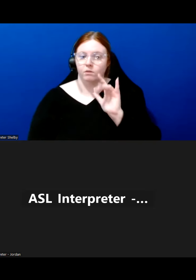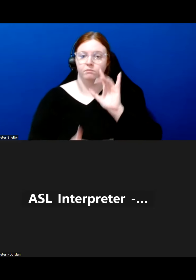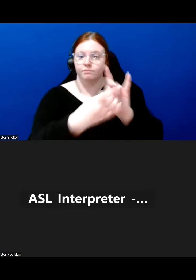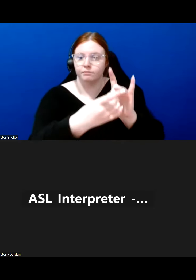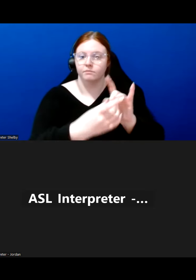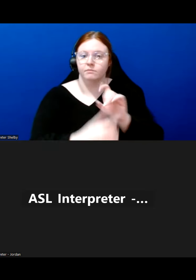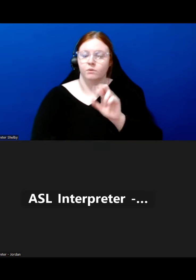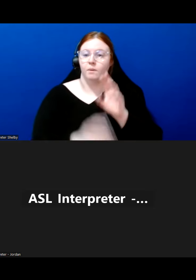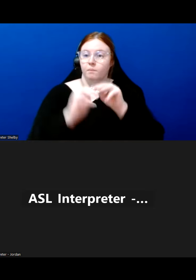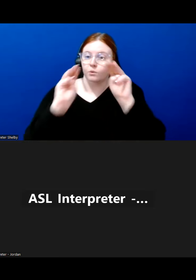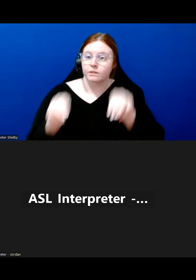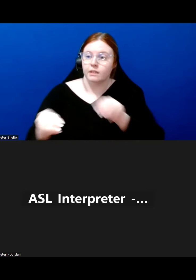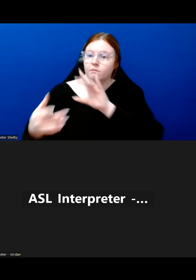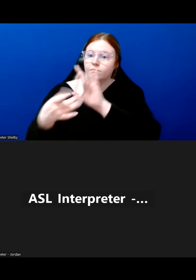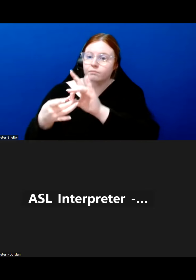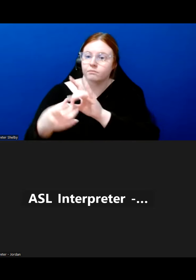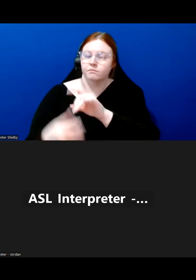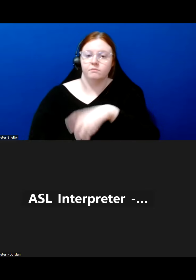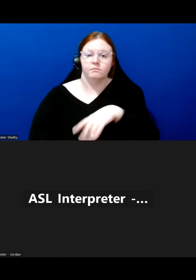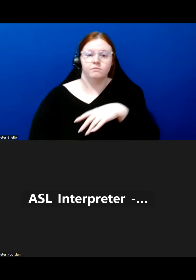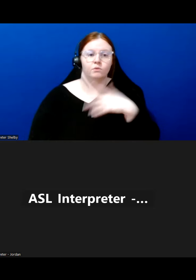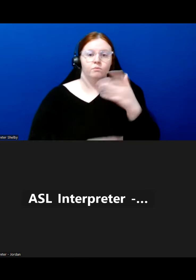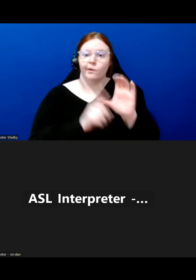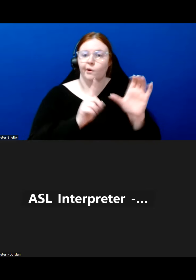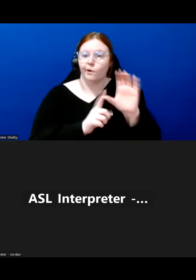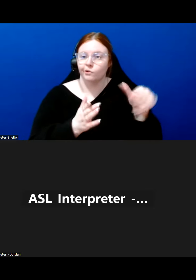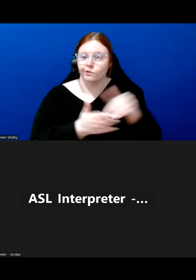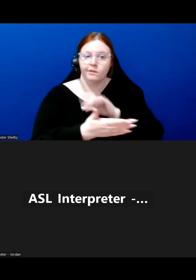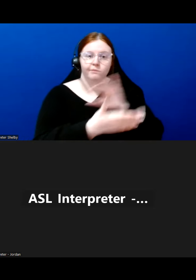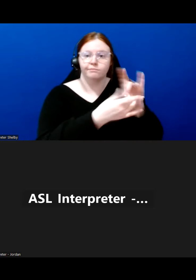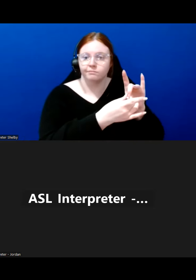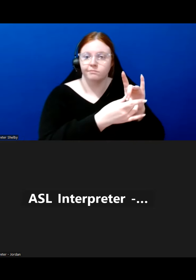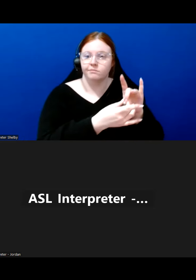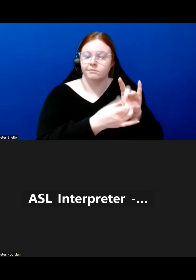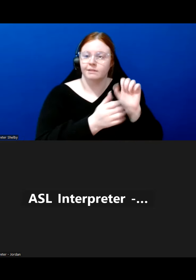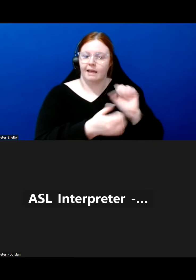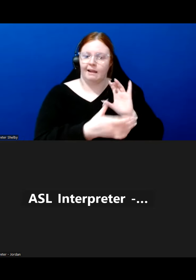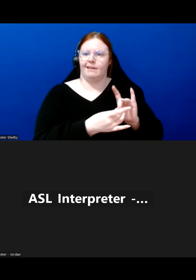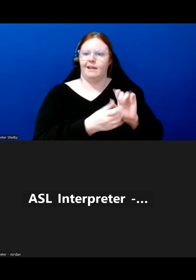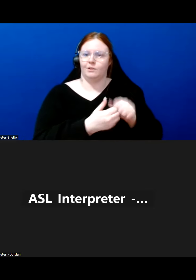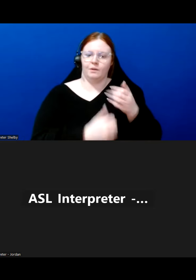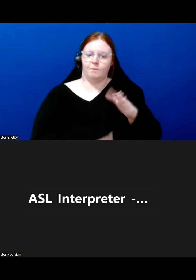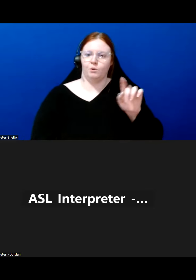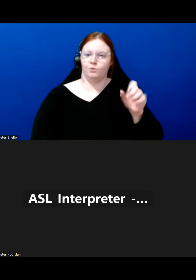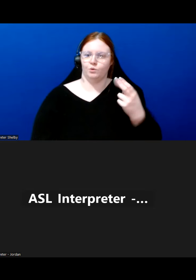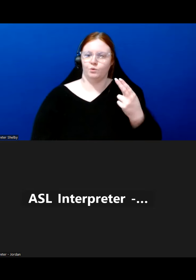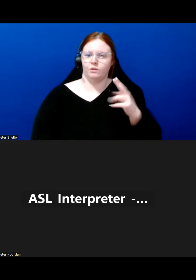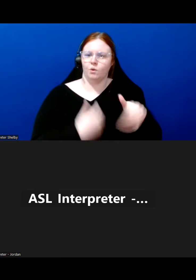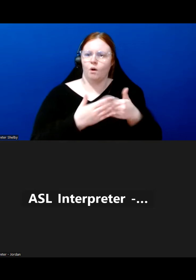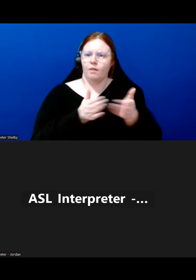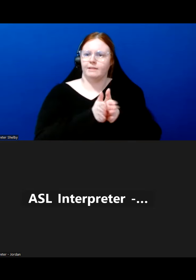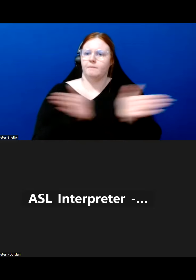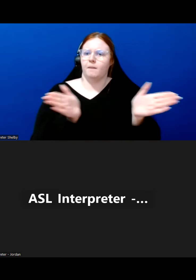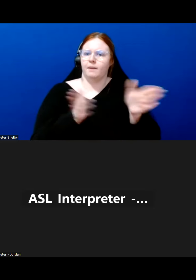or museums or the Arts and Culture Center. And these public places are all getting on board